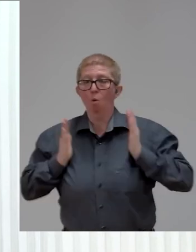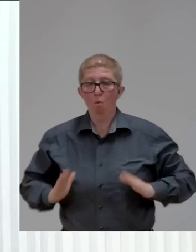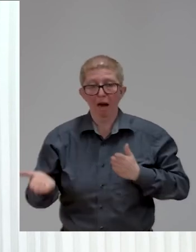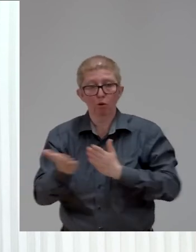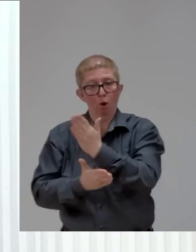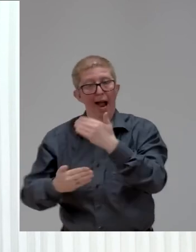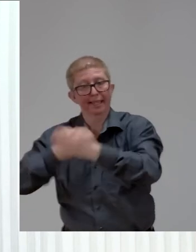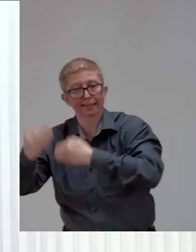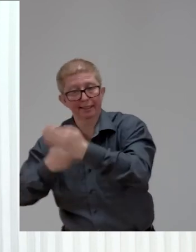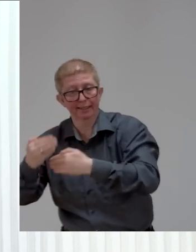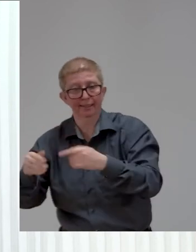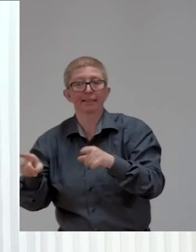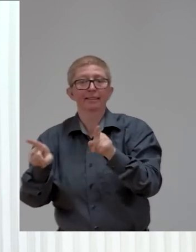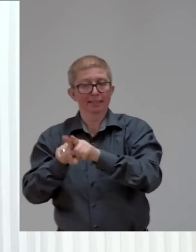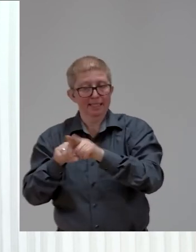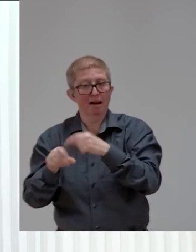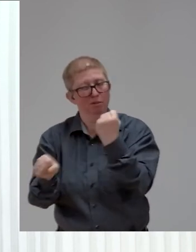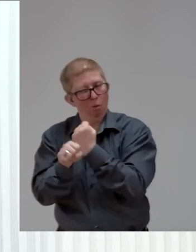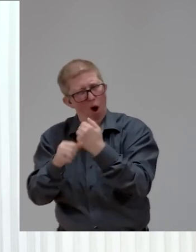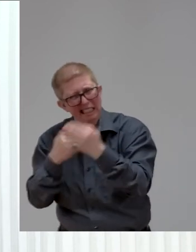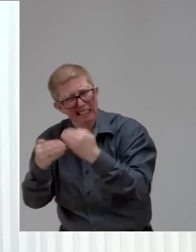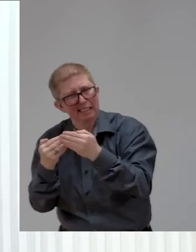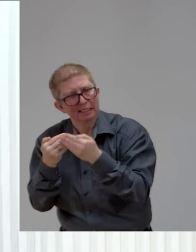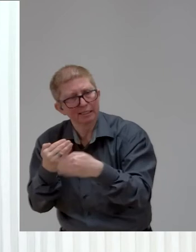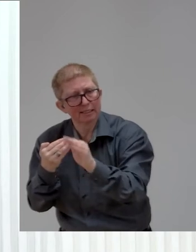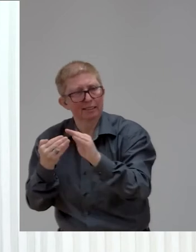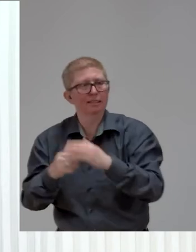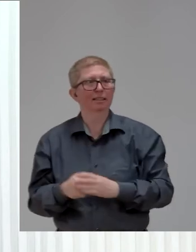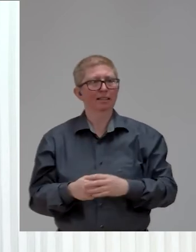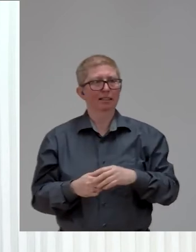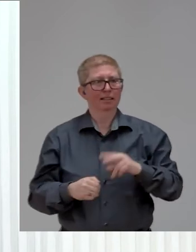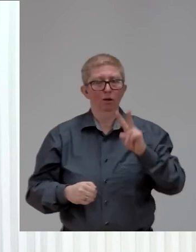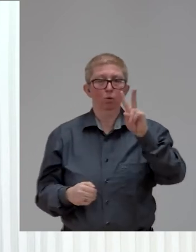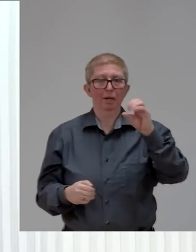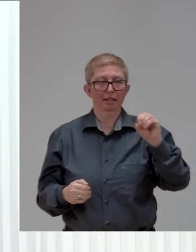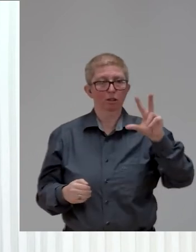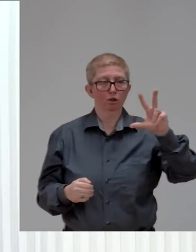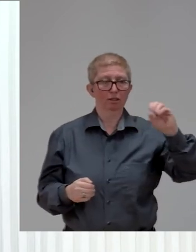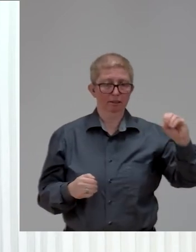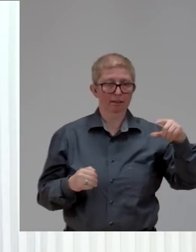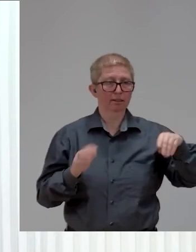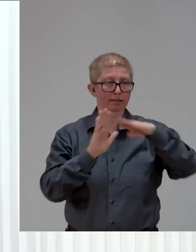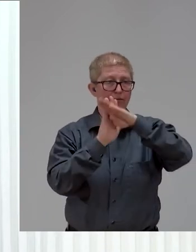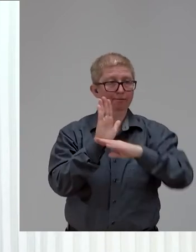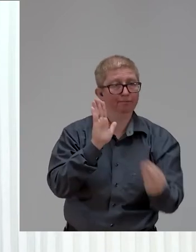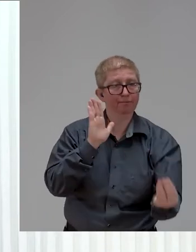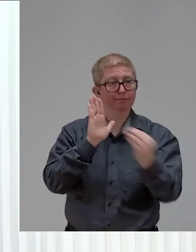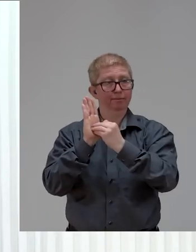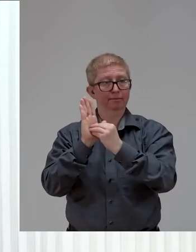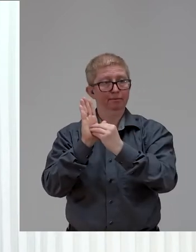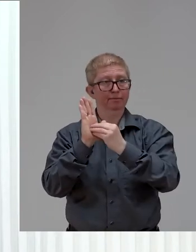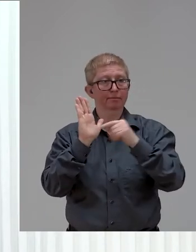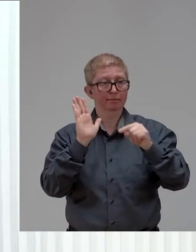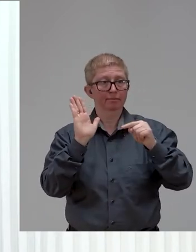are reflected in the 2030 Agenda for Sustainable Development, and 7 targets of the Sustainable Development Goals explicitly